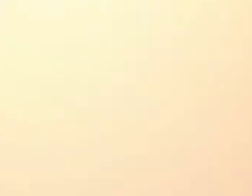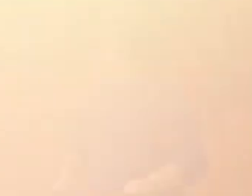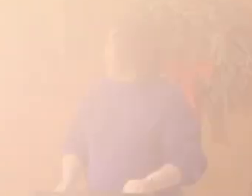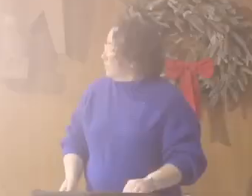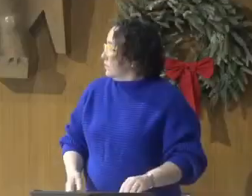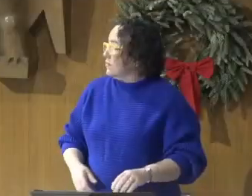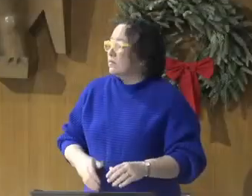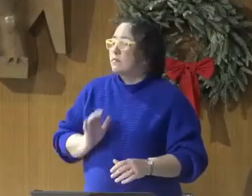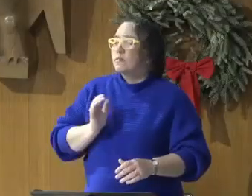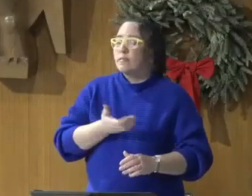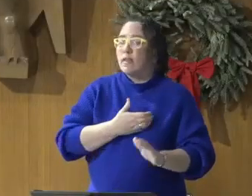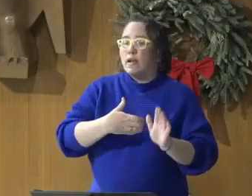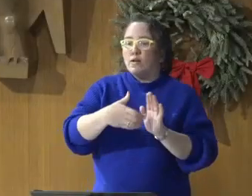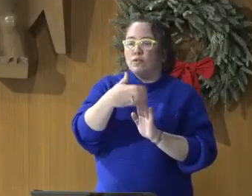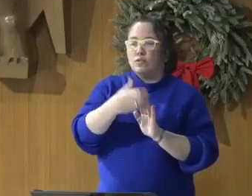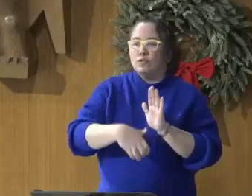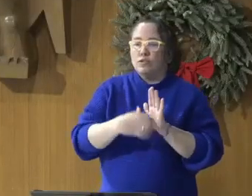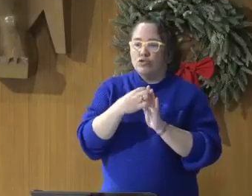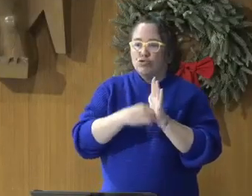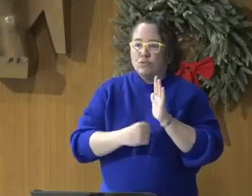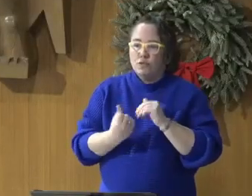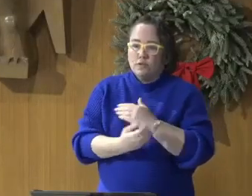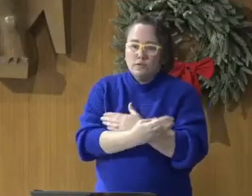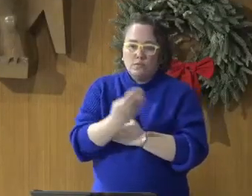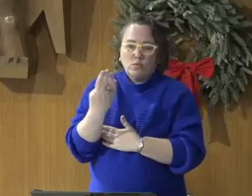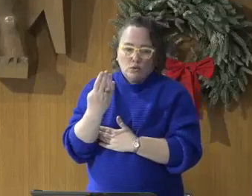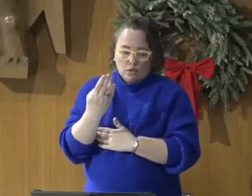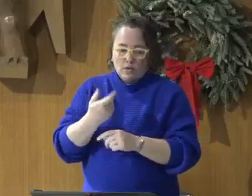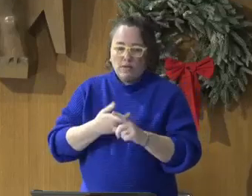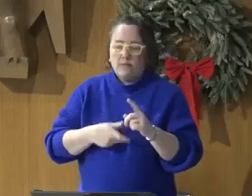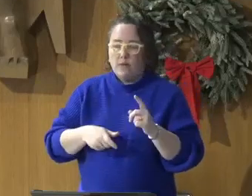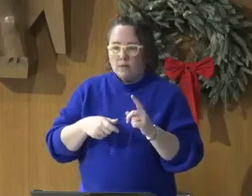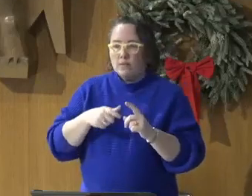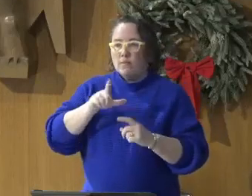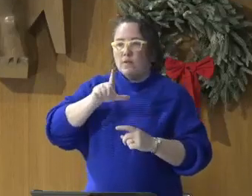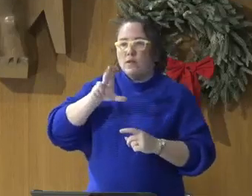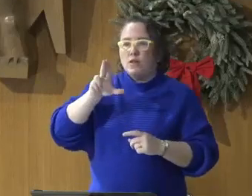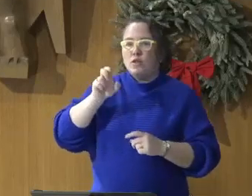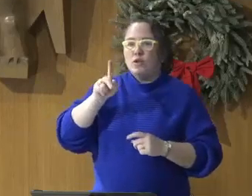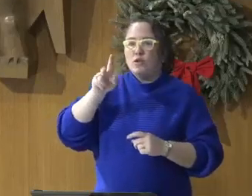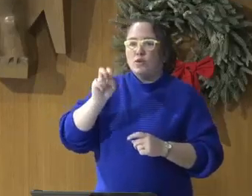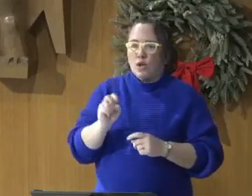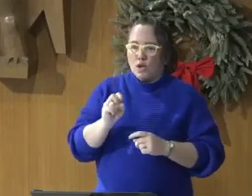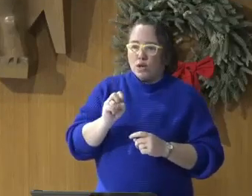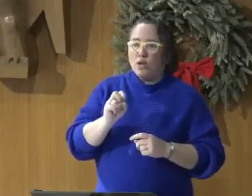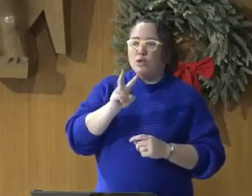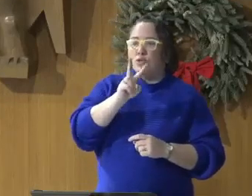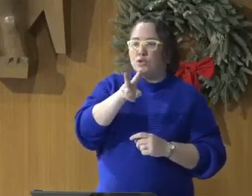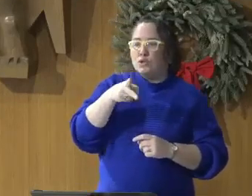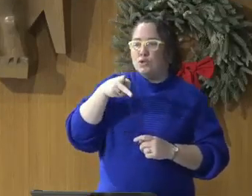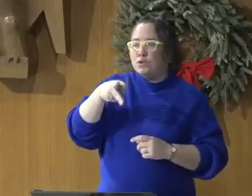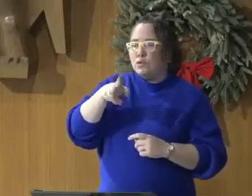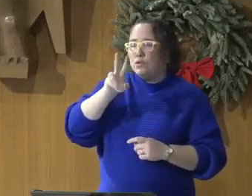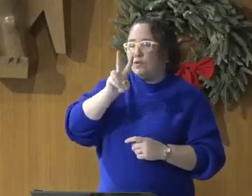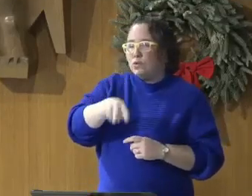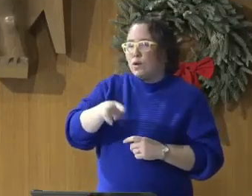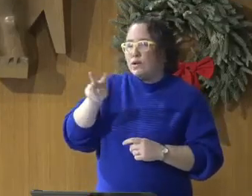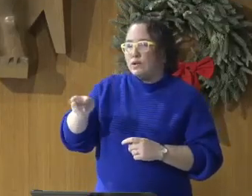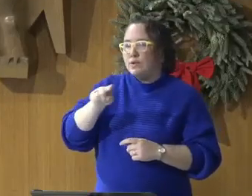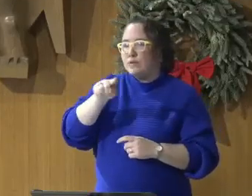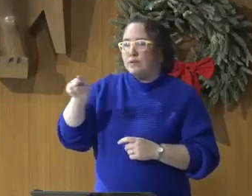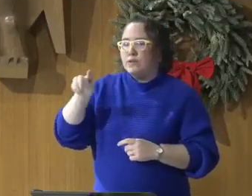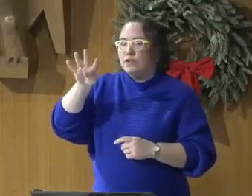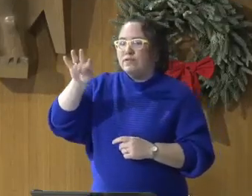Our scripture reading this morning comes from the Gospel of Luke, chapter 2, verses 22 through